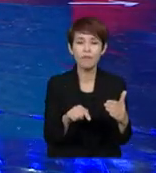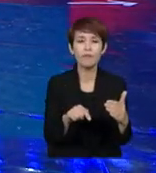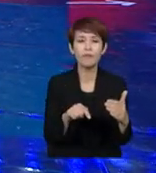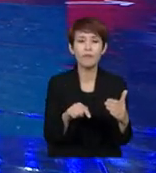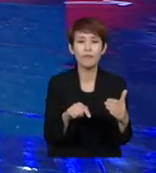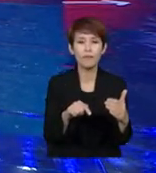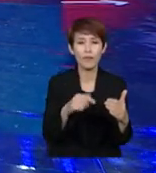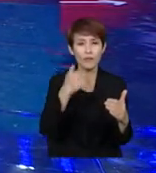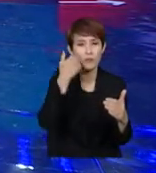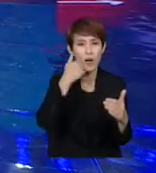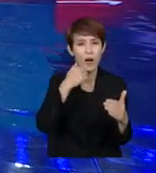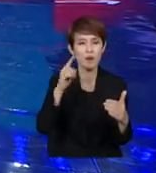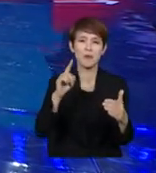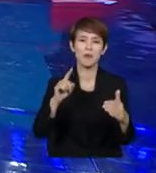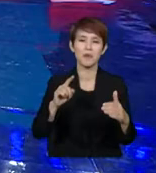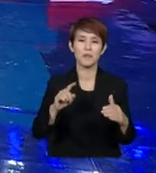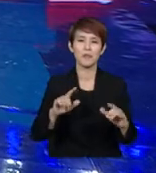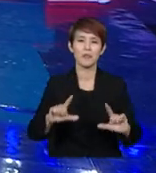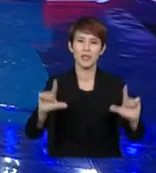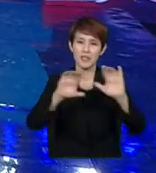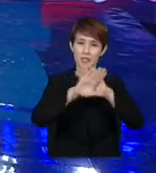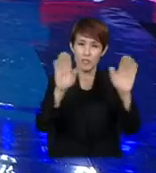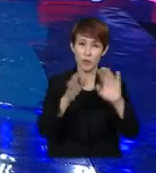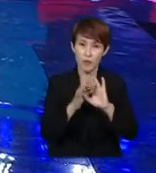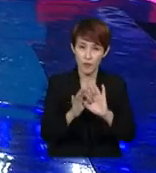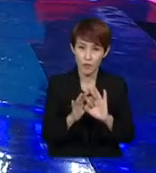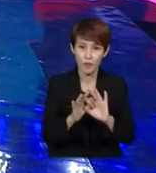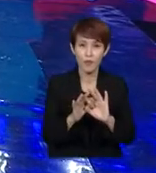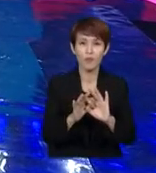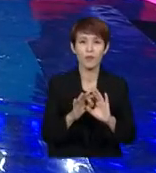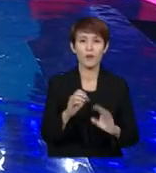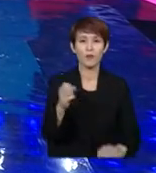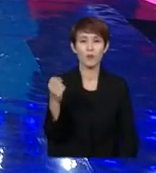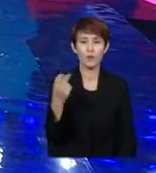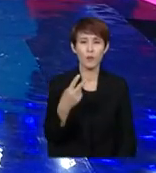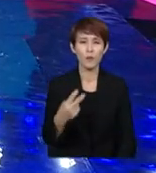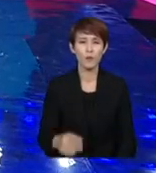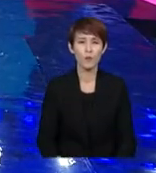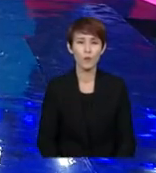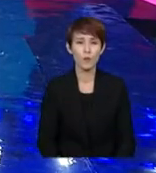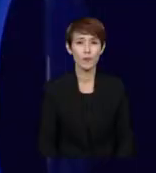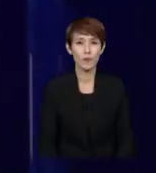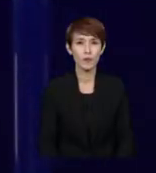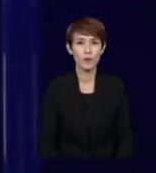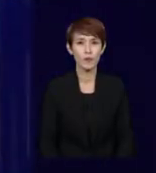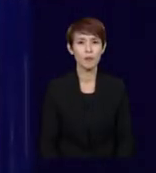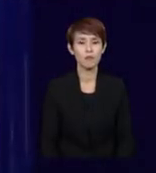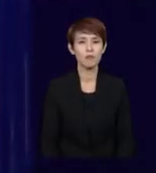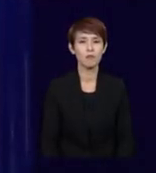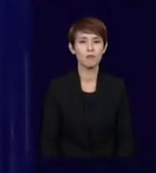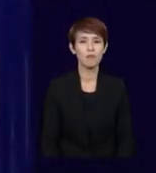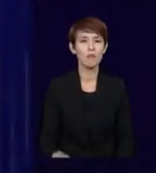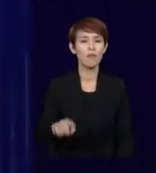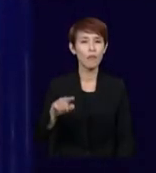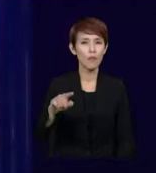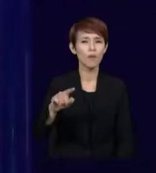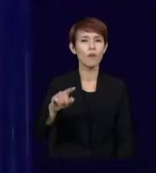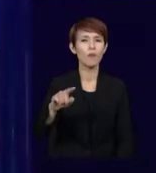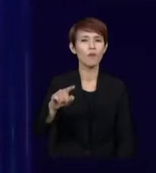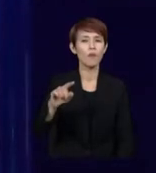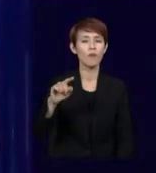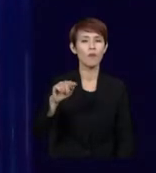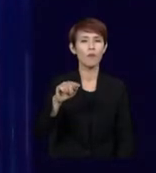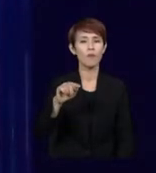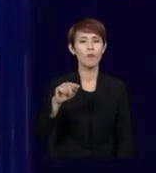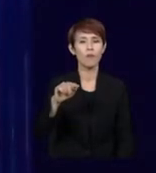is an invention by, let's say, China to destroy Western manufacturing. If we start off on that basis, we're